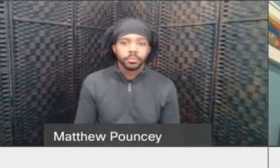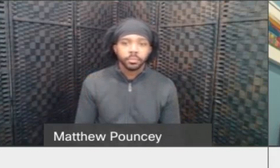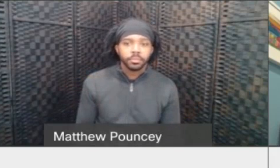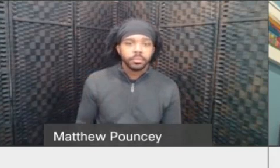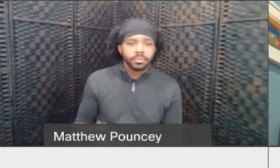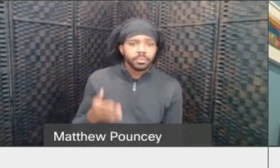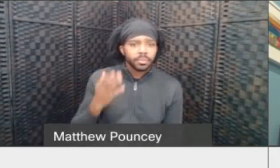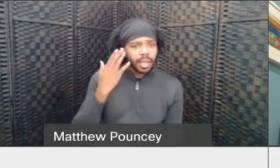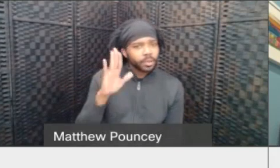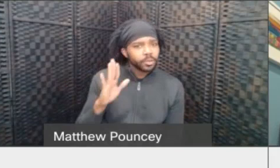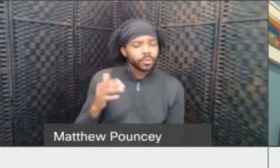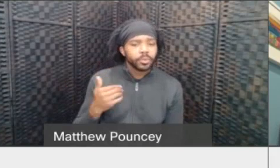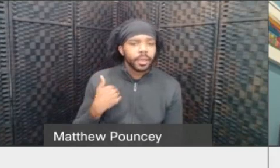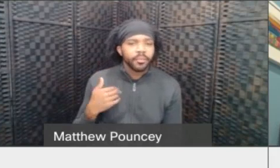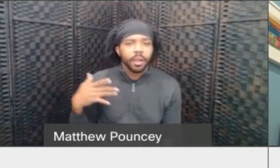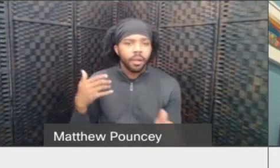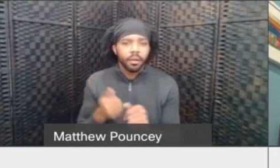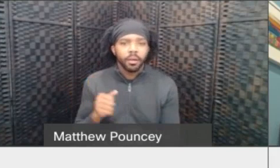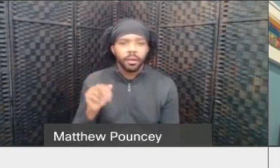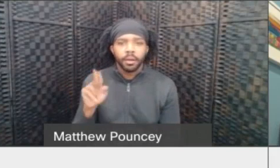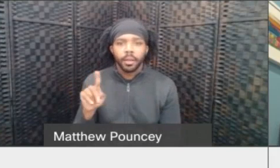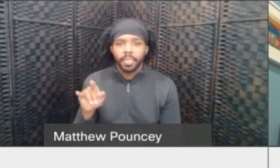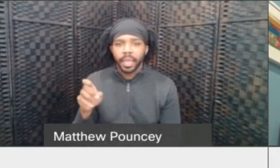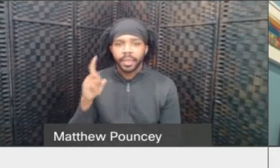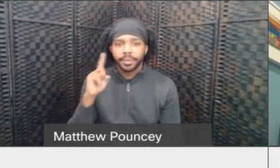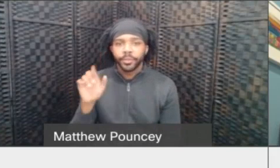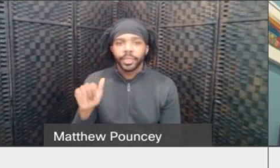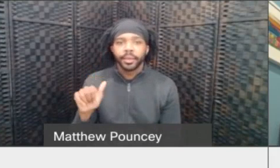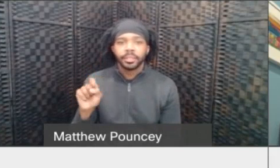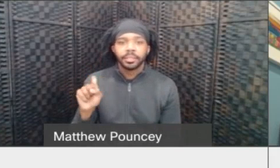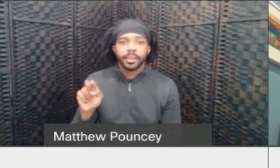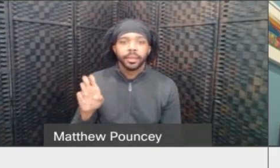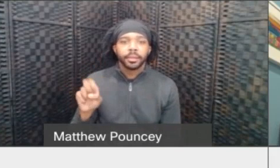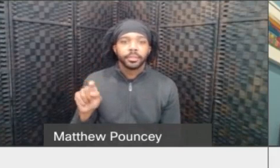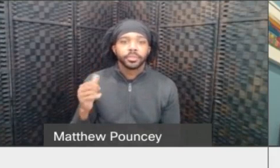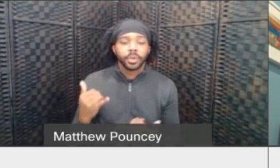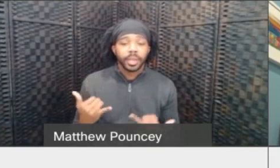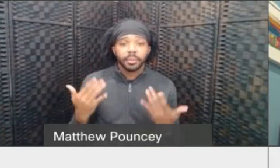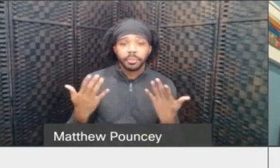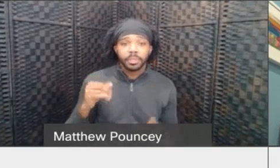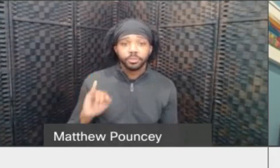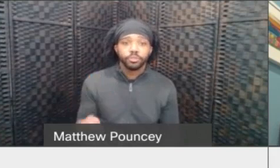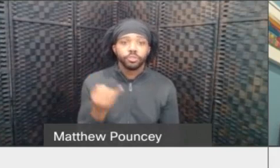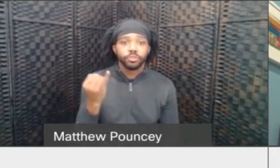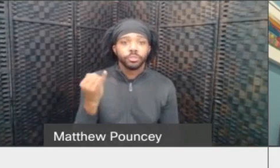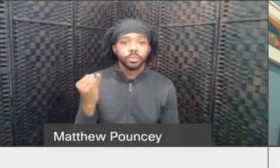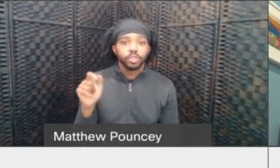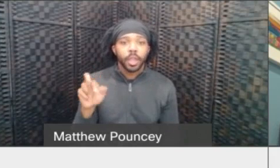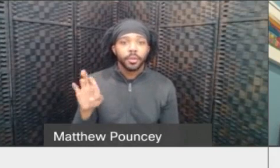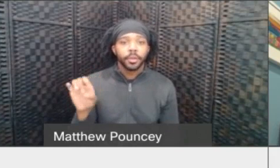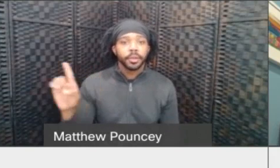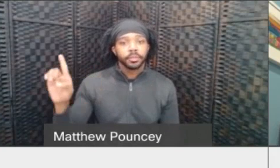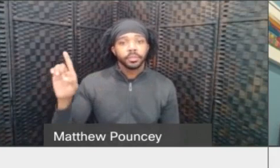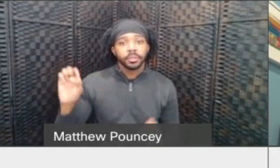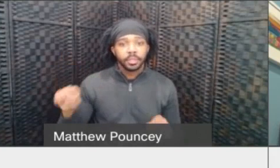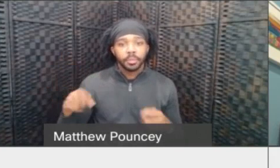we have an update on that status right now. Jared may be here and can provide an update, but I'm not